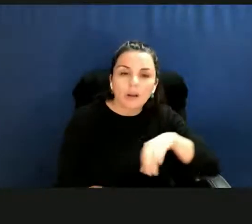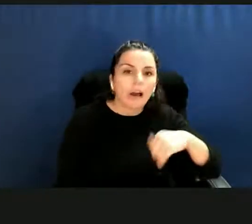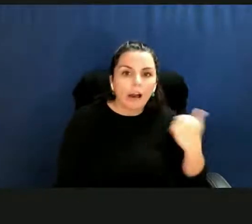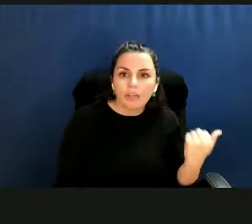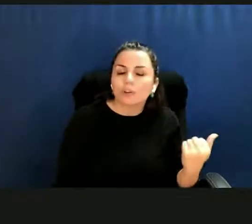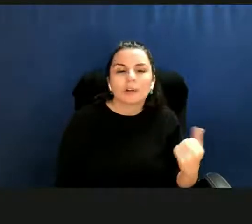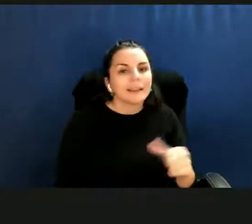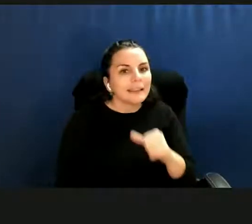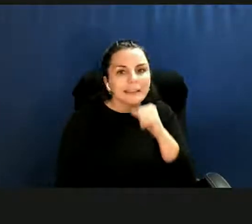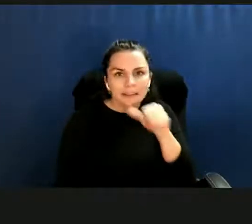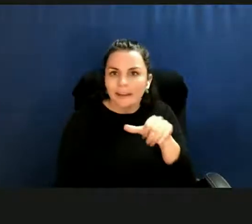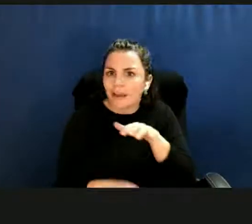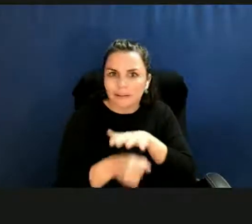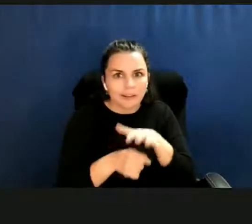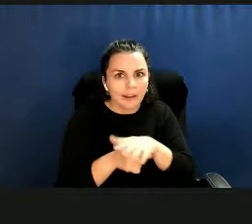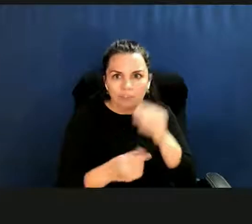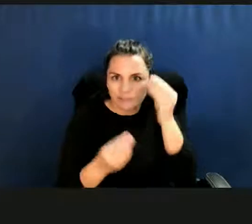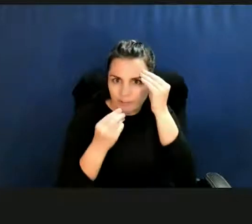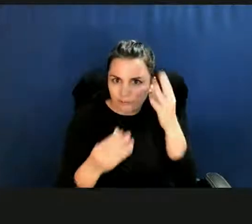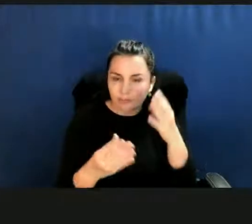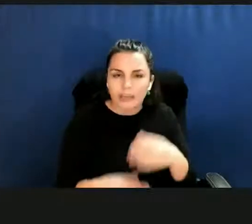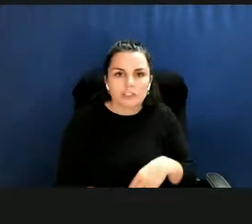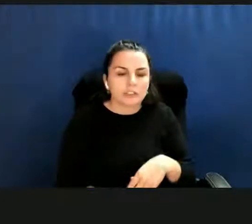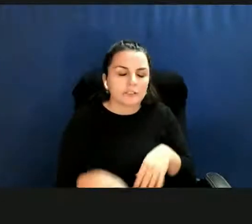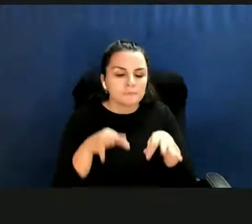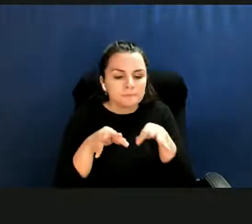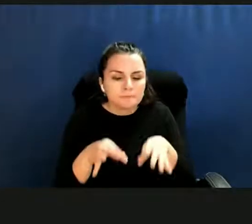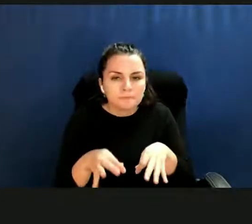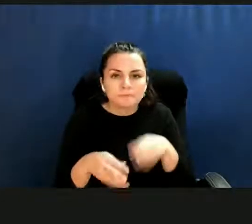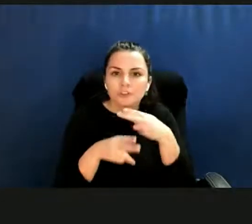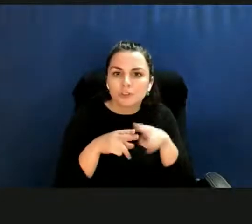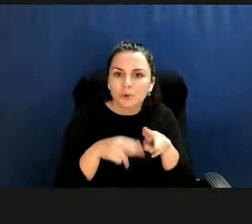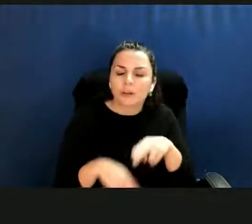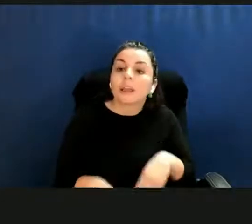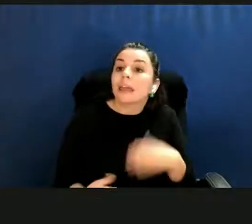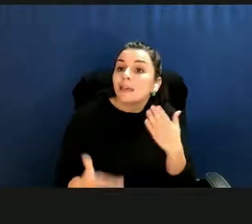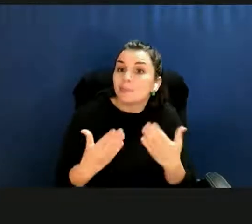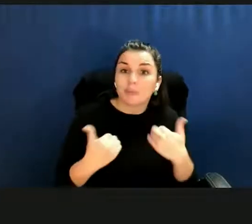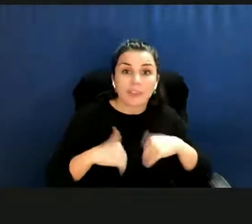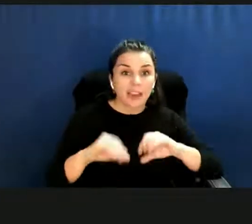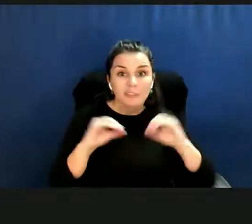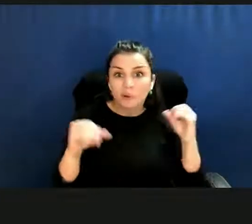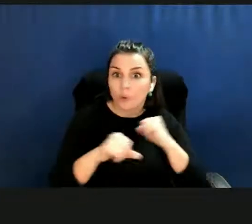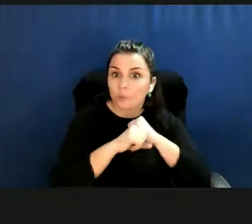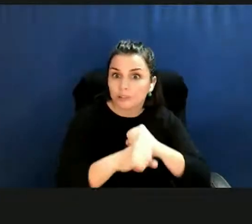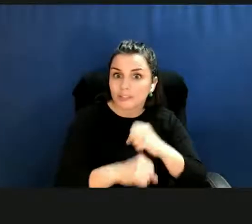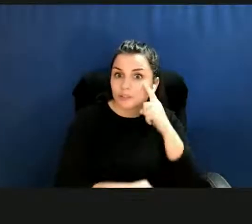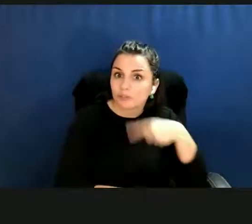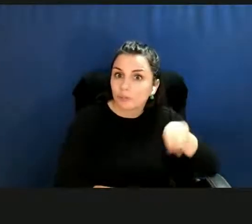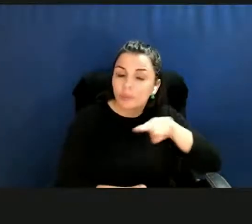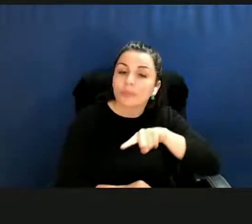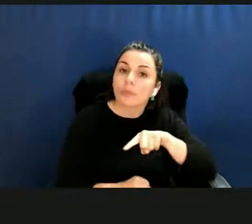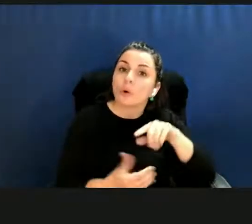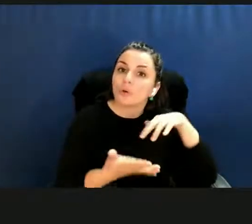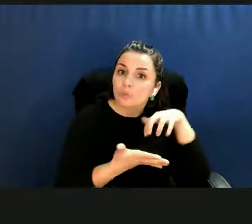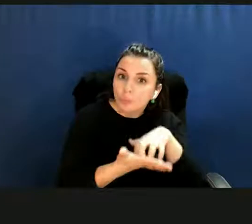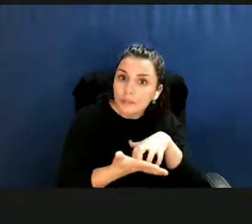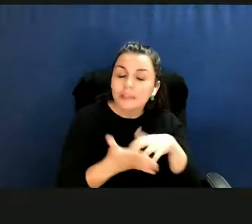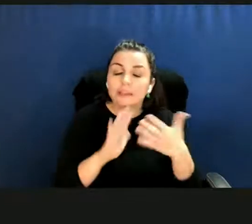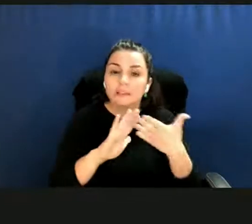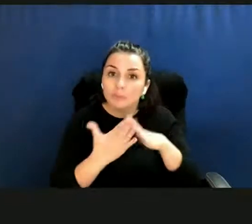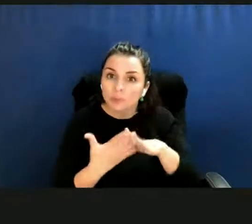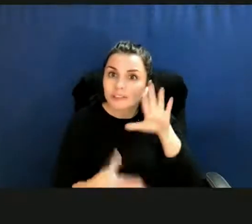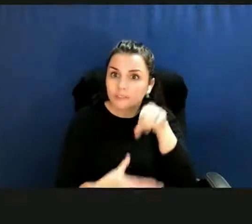addressed. There may be inadequate protections or no protections for any of the vulnerable populations that will be part of the